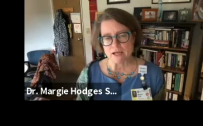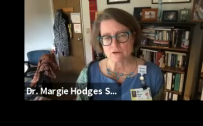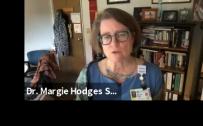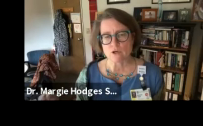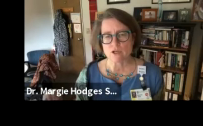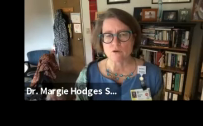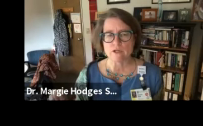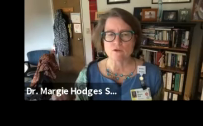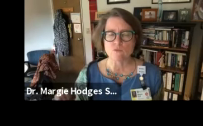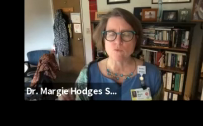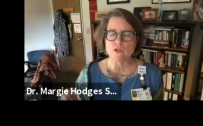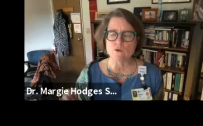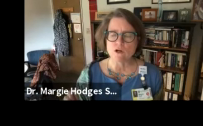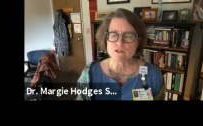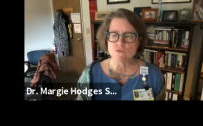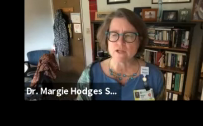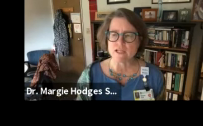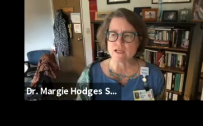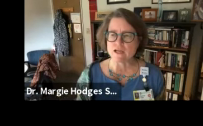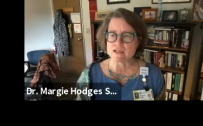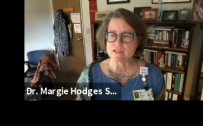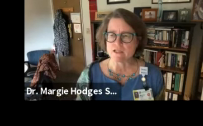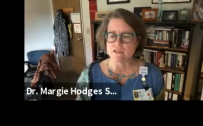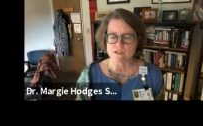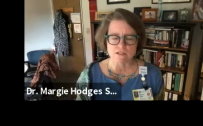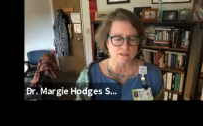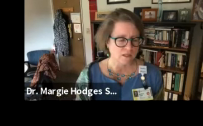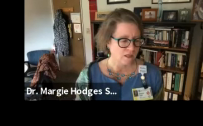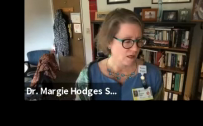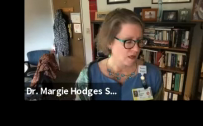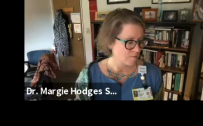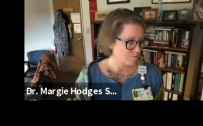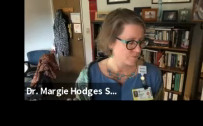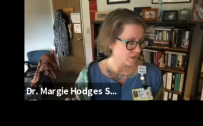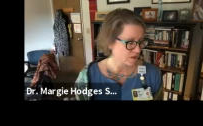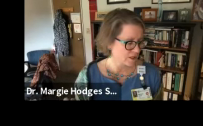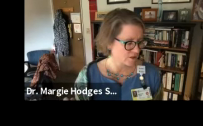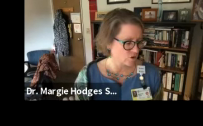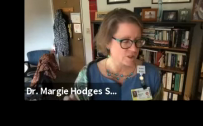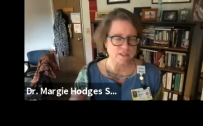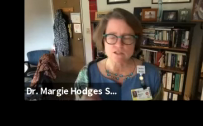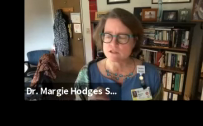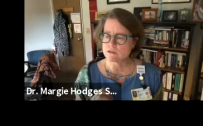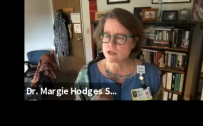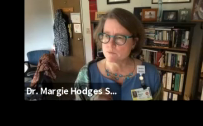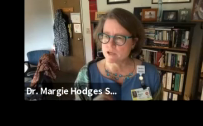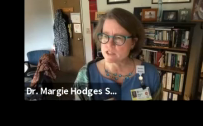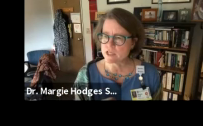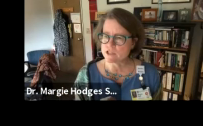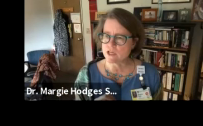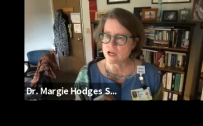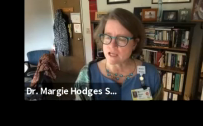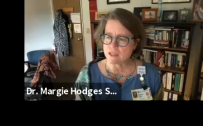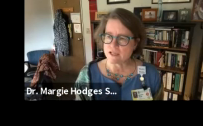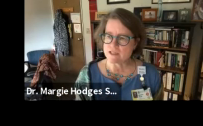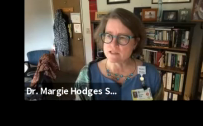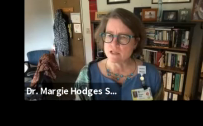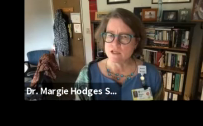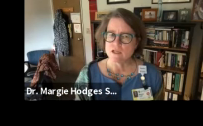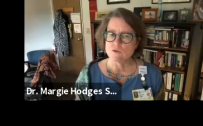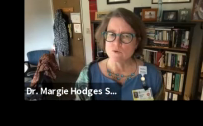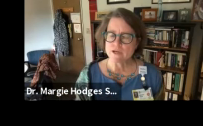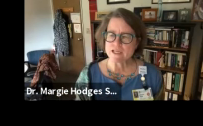that background work going. We also recognized, and this is Dr. Corey-Schlecter's presentation